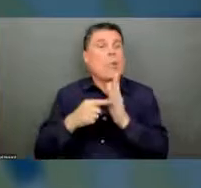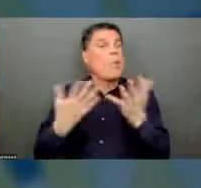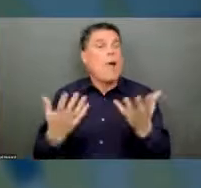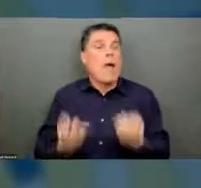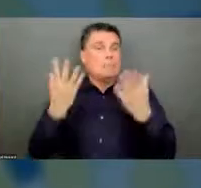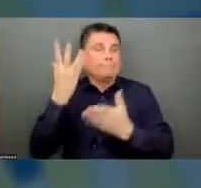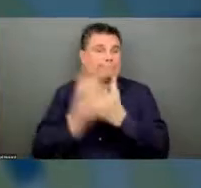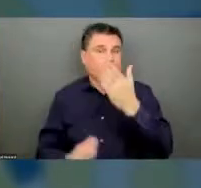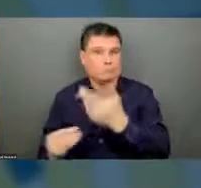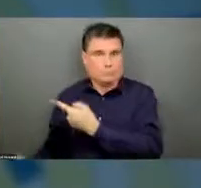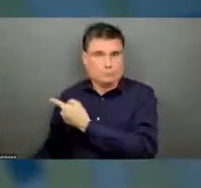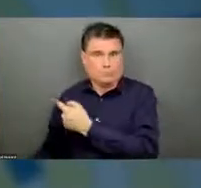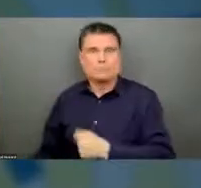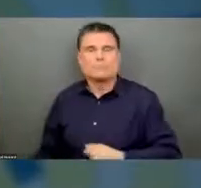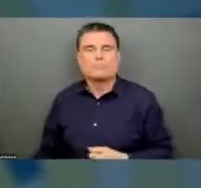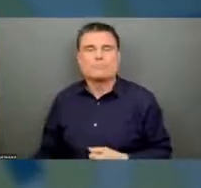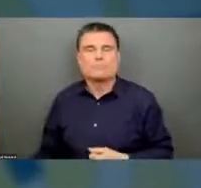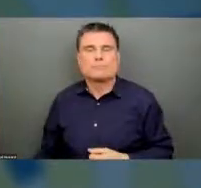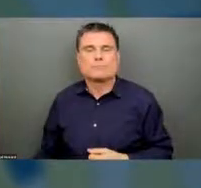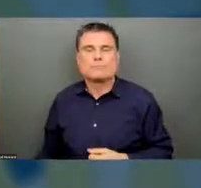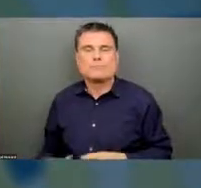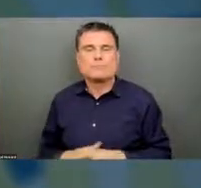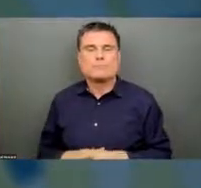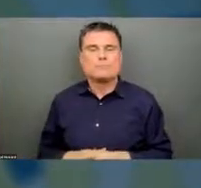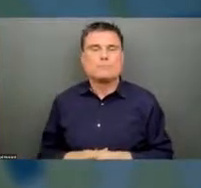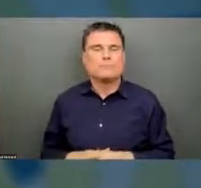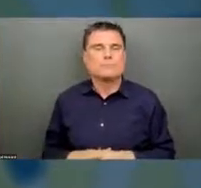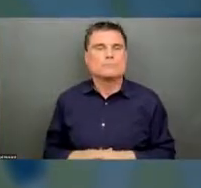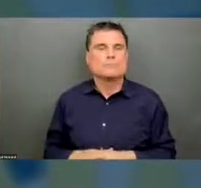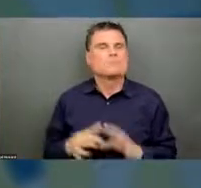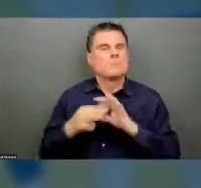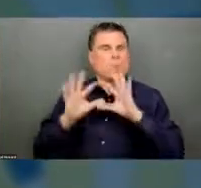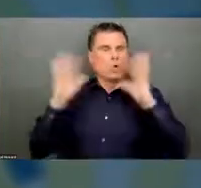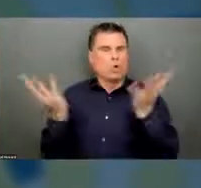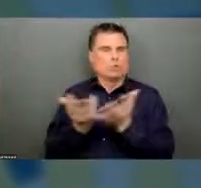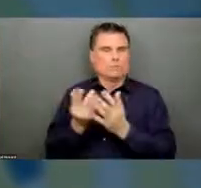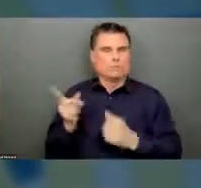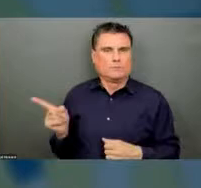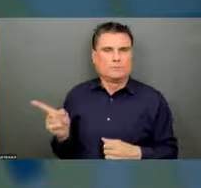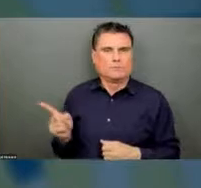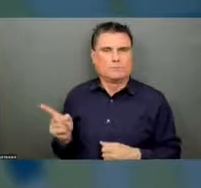that we have been following more recently that concern us